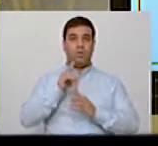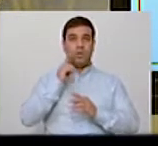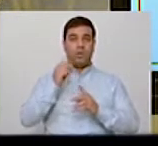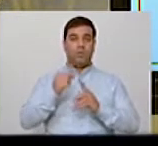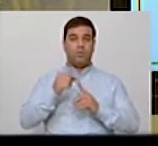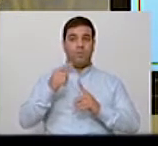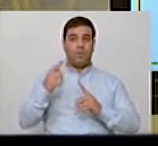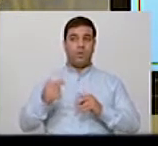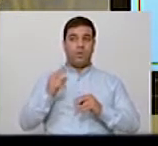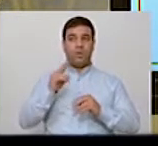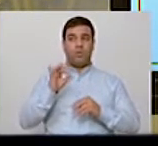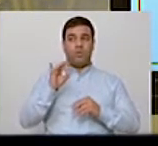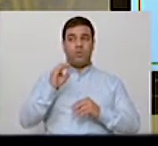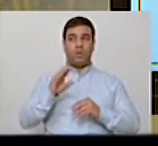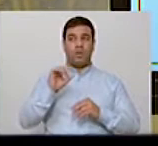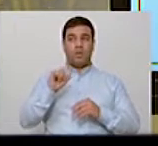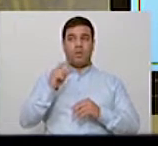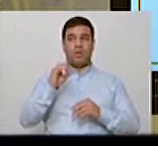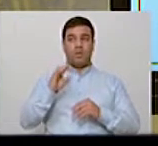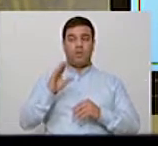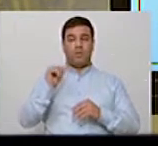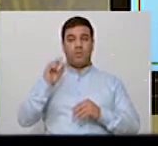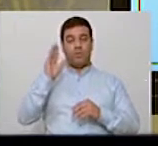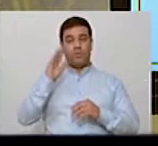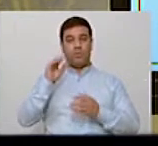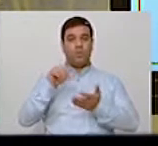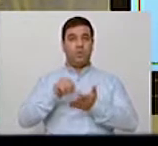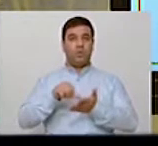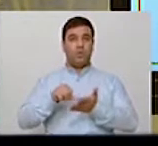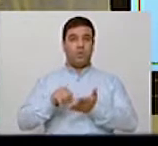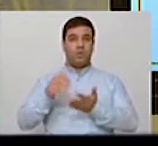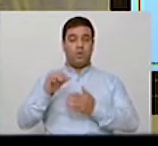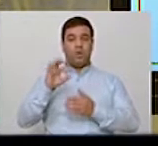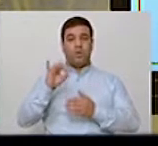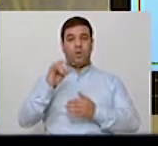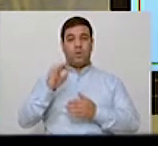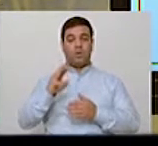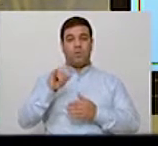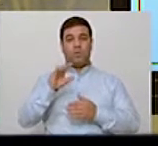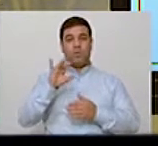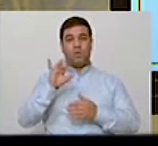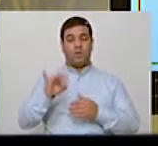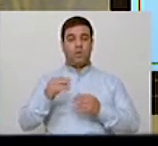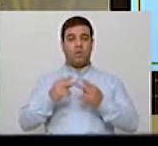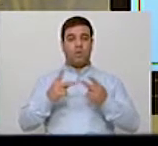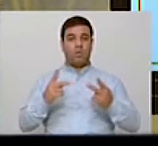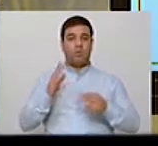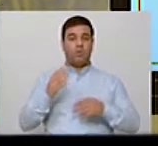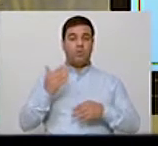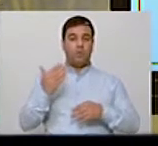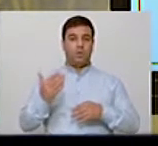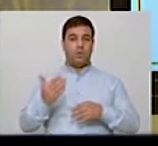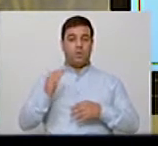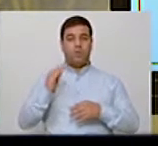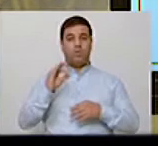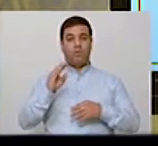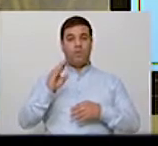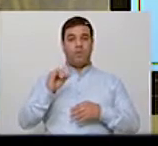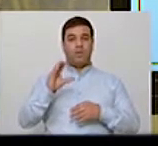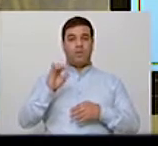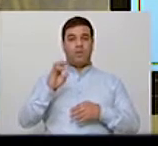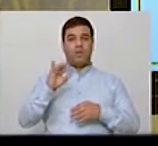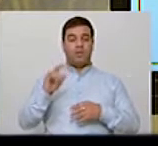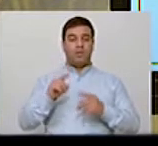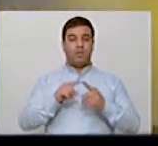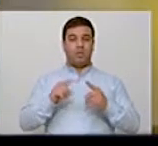barglarida karbonat angidrid va suv ishtirokida organik moddalarning hosil bo'lishiga fotosintez